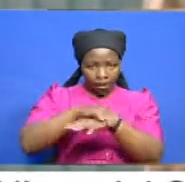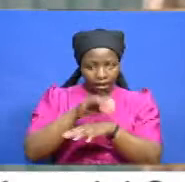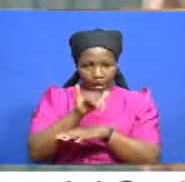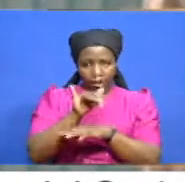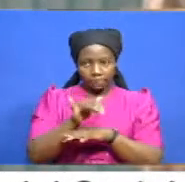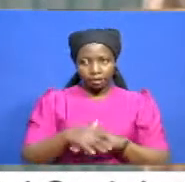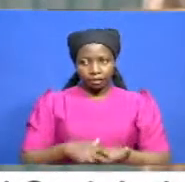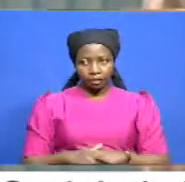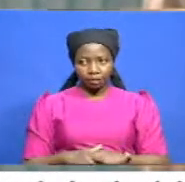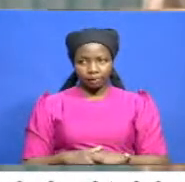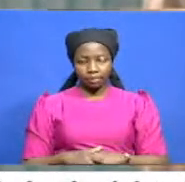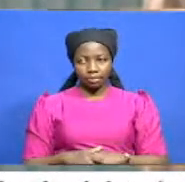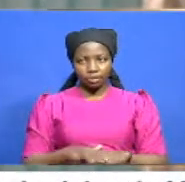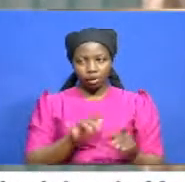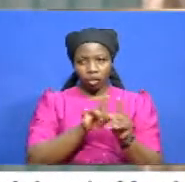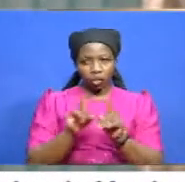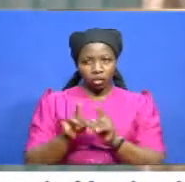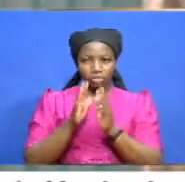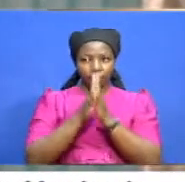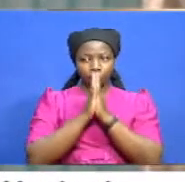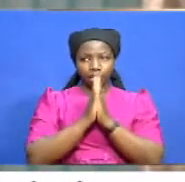Corresponding to Your Honor, we pray that